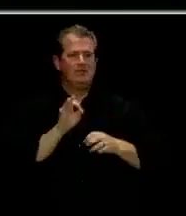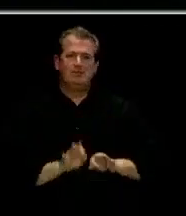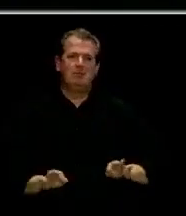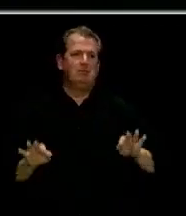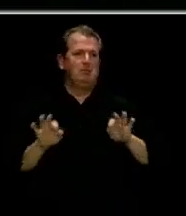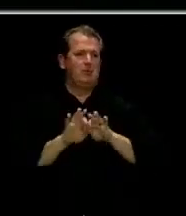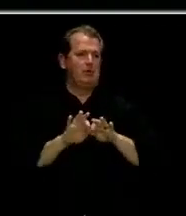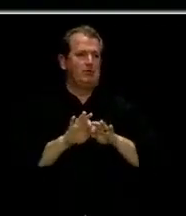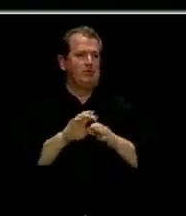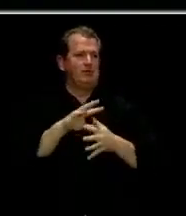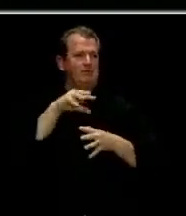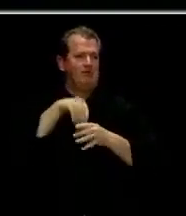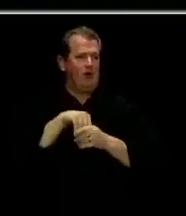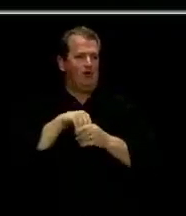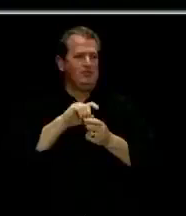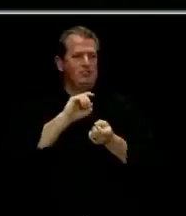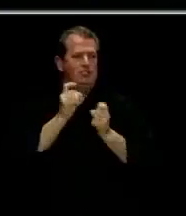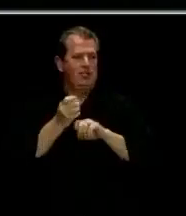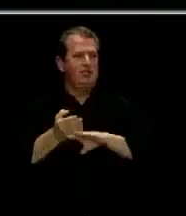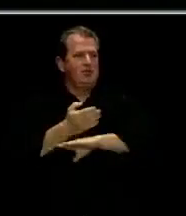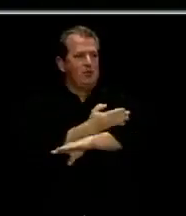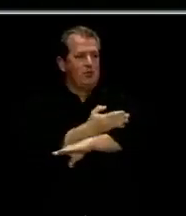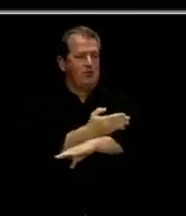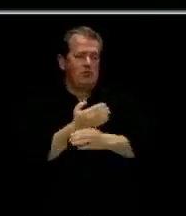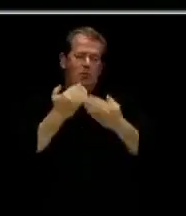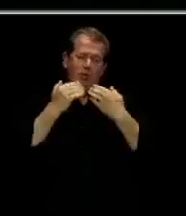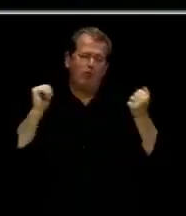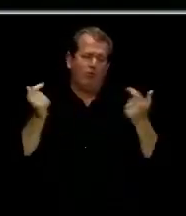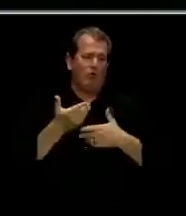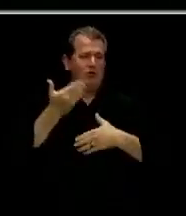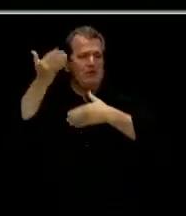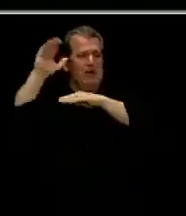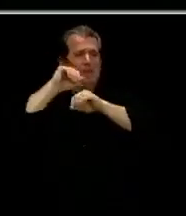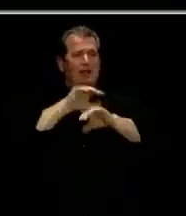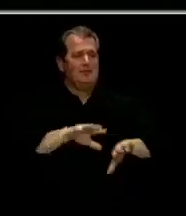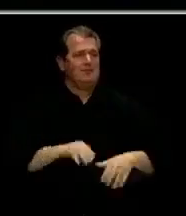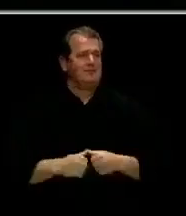for change. So thank you, and God bless you guys.